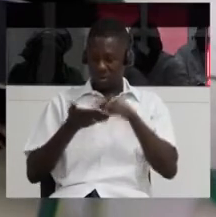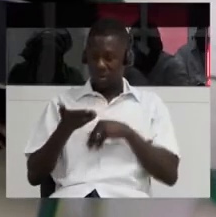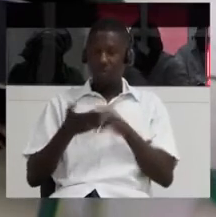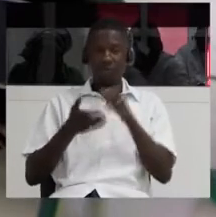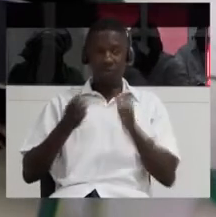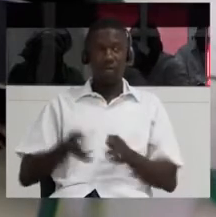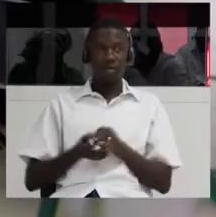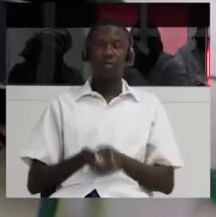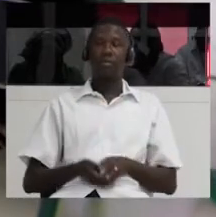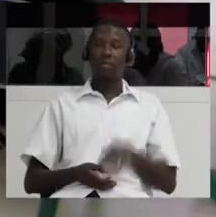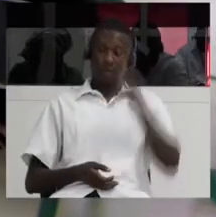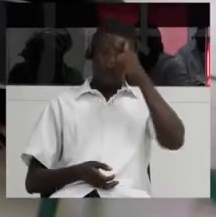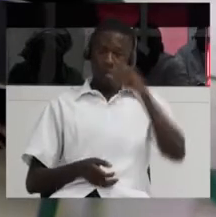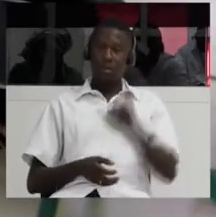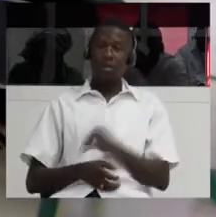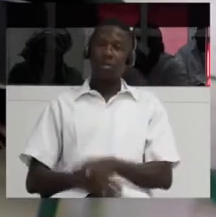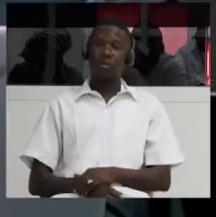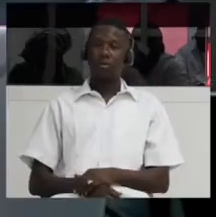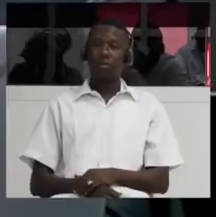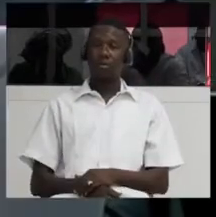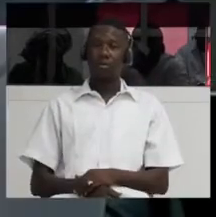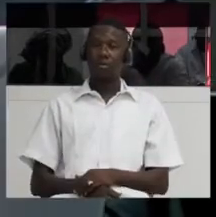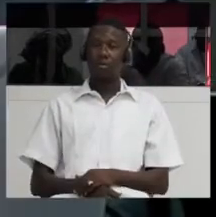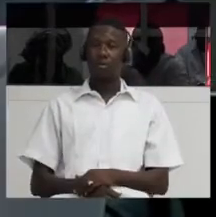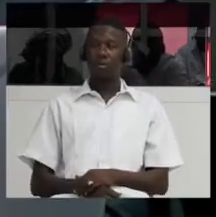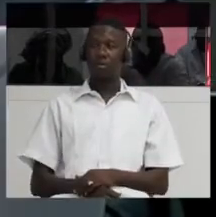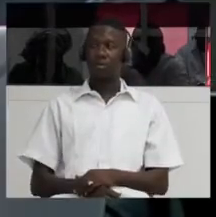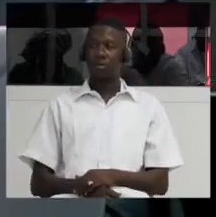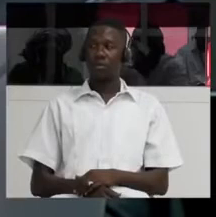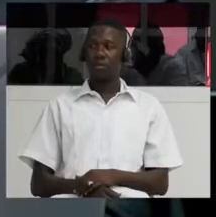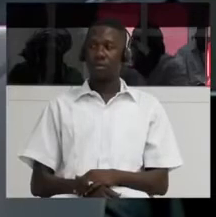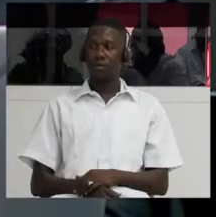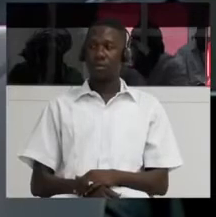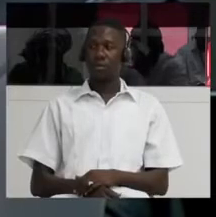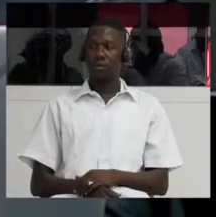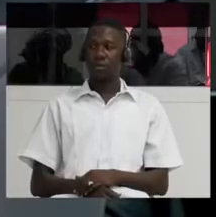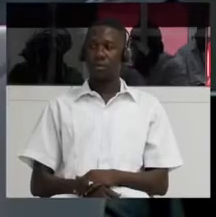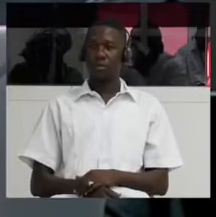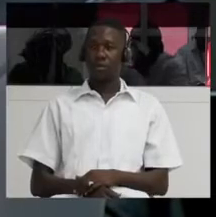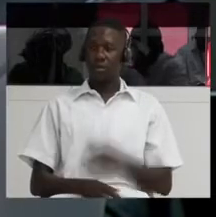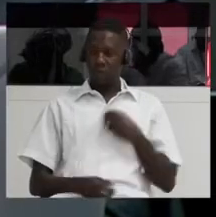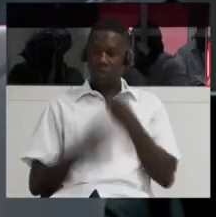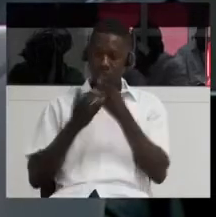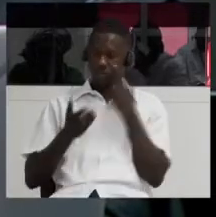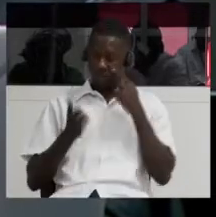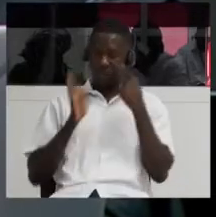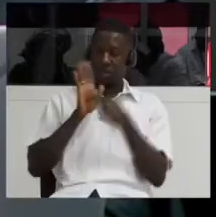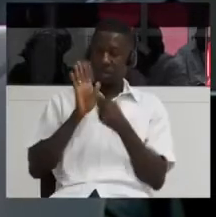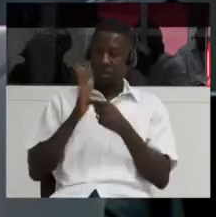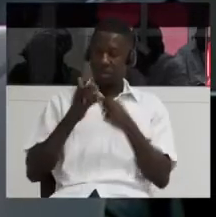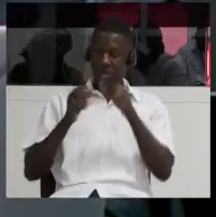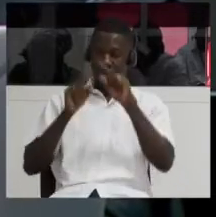Agreed. Thank you, Mr. Chair. May I draw your attention to paragraph 4, please? Of the